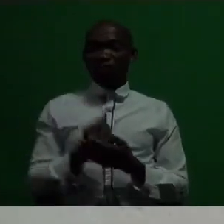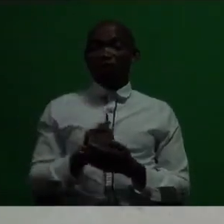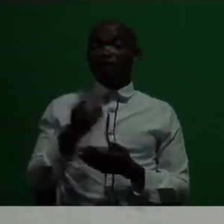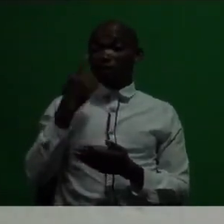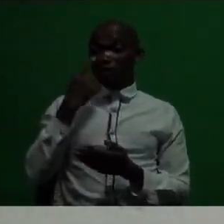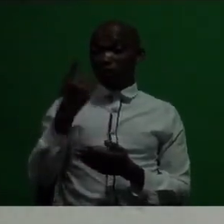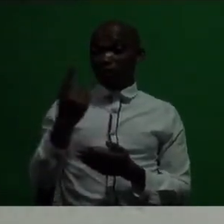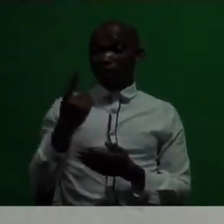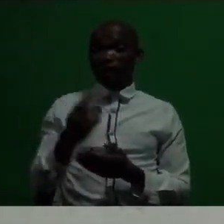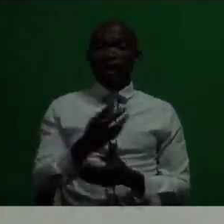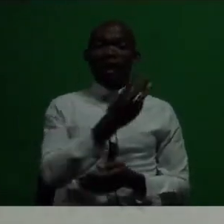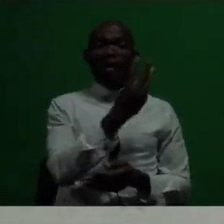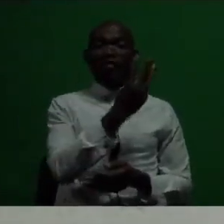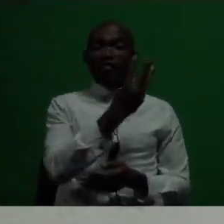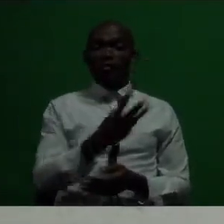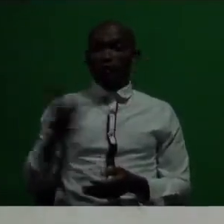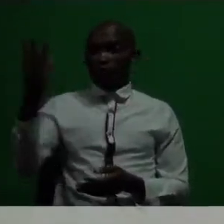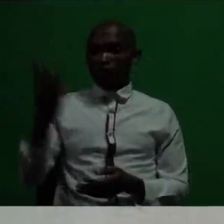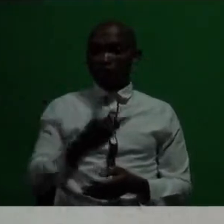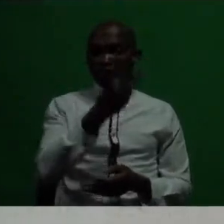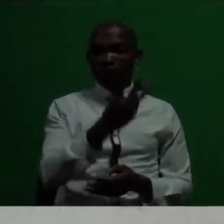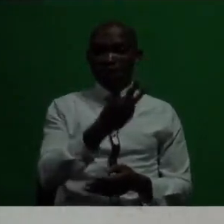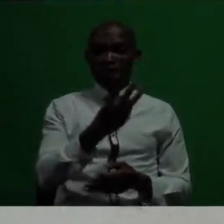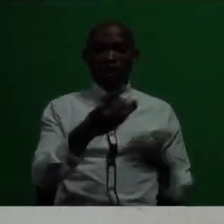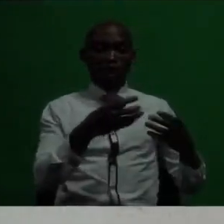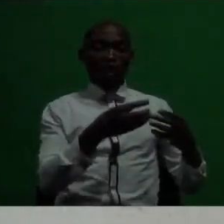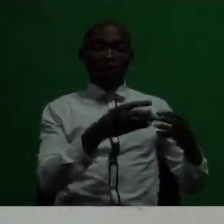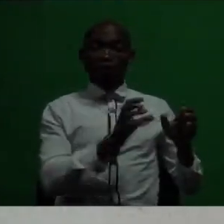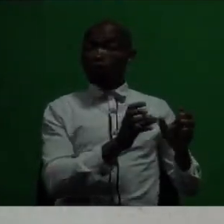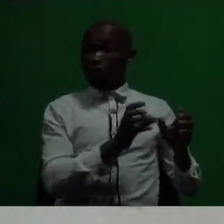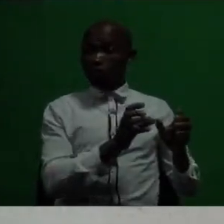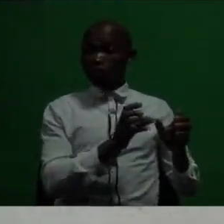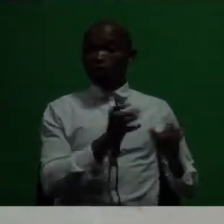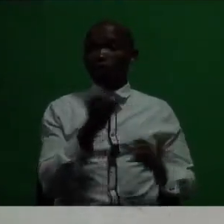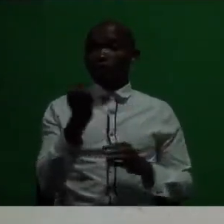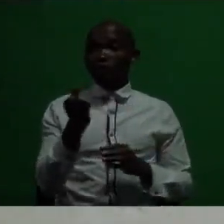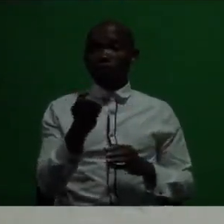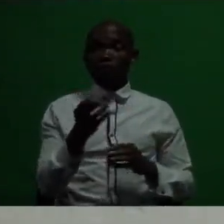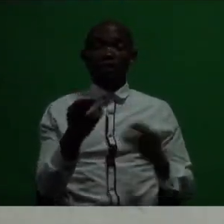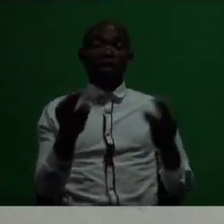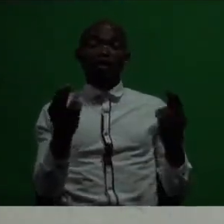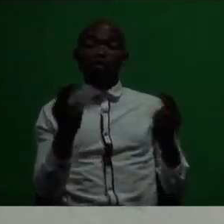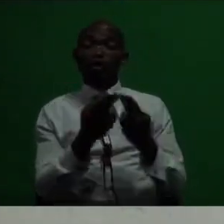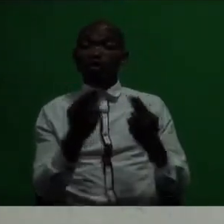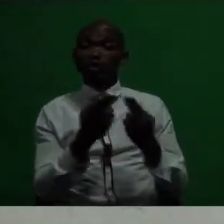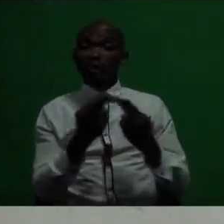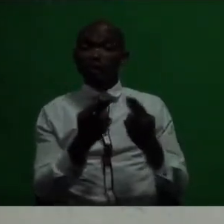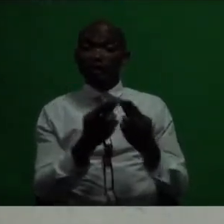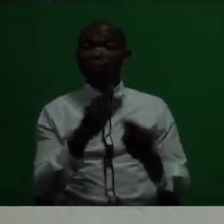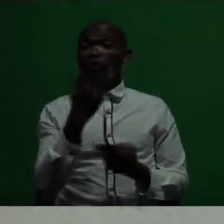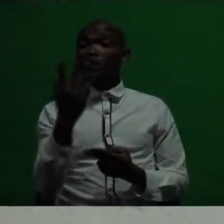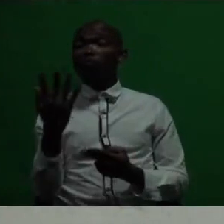here, we see that we have 3 organic compounds models of the same numbers